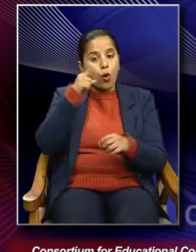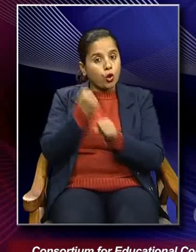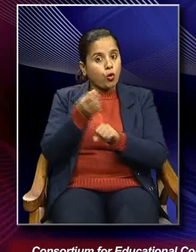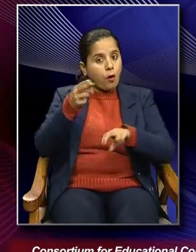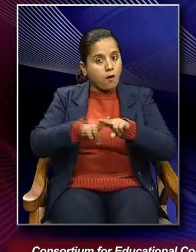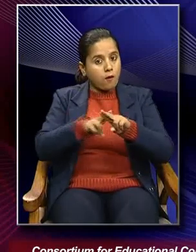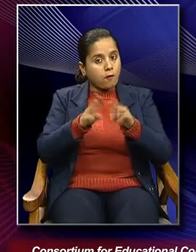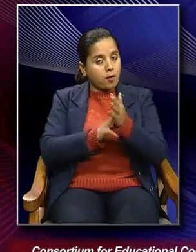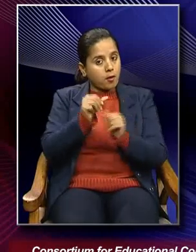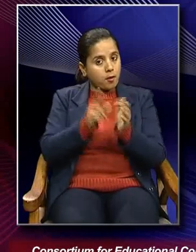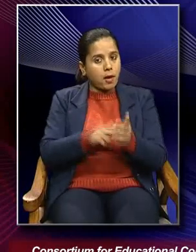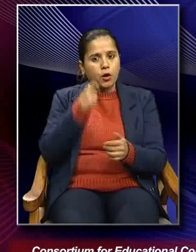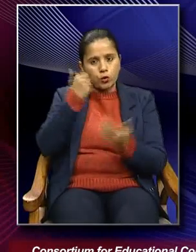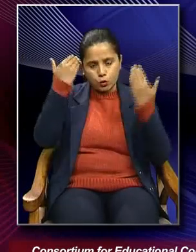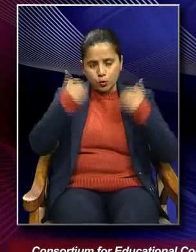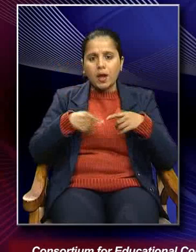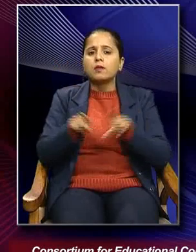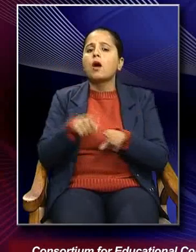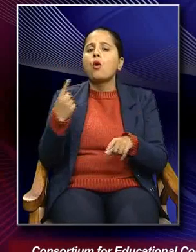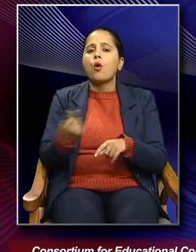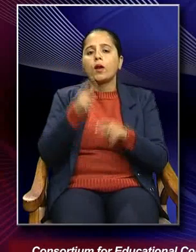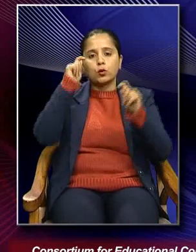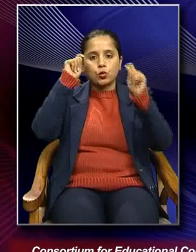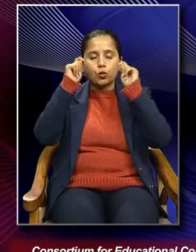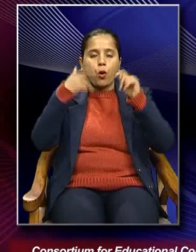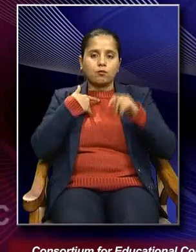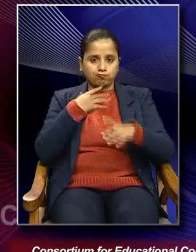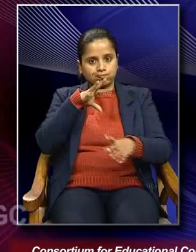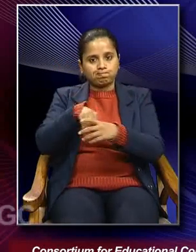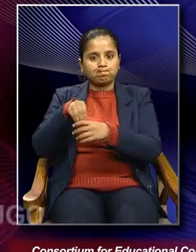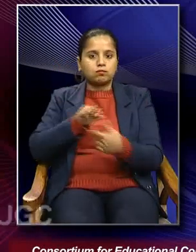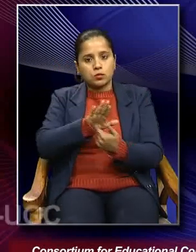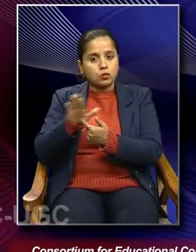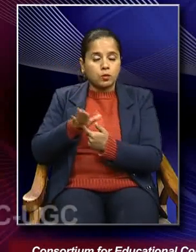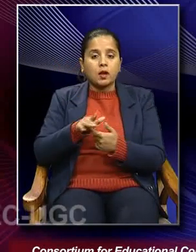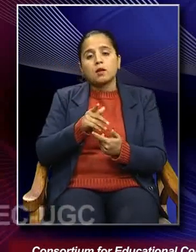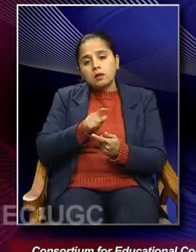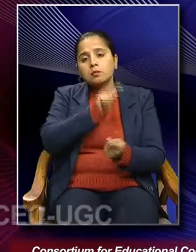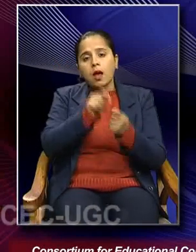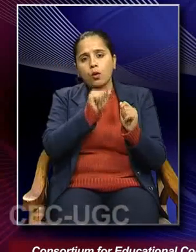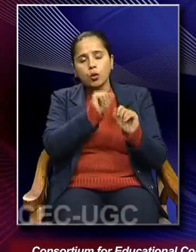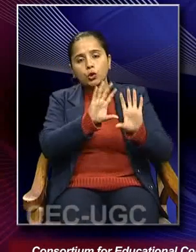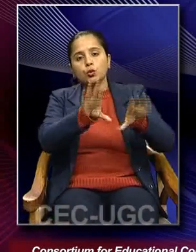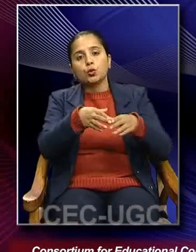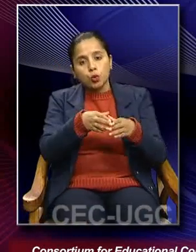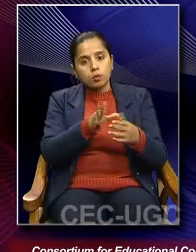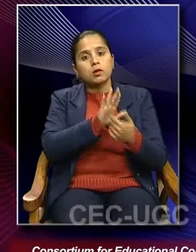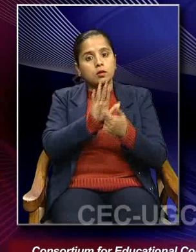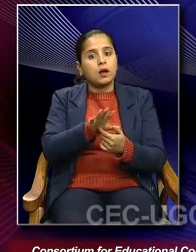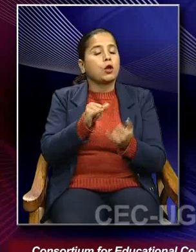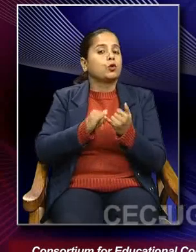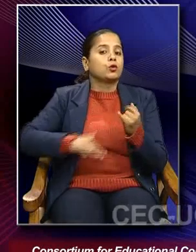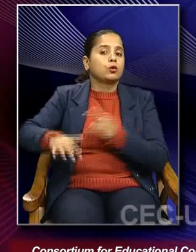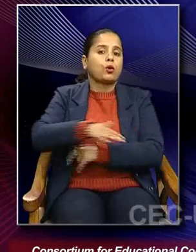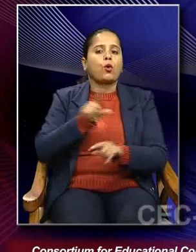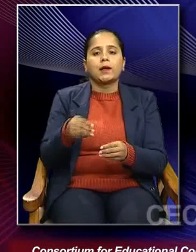Goffman, humans are just characters and role, specific ones based on the group that society